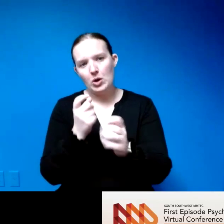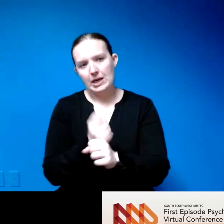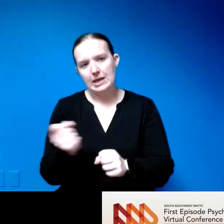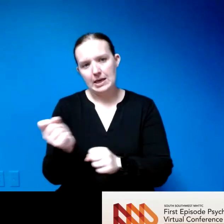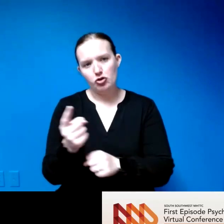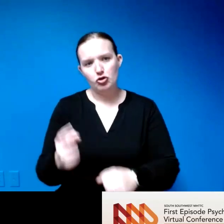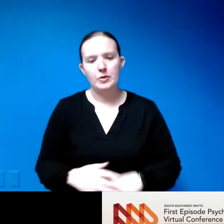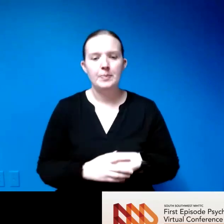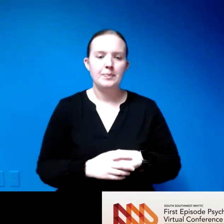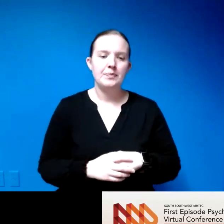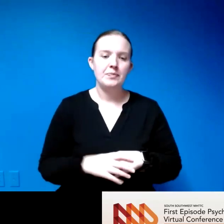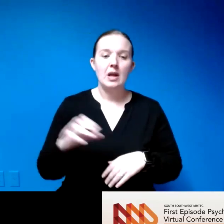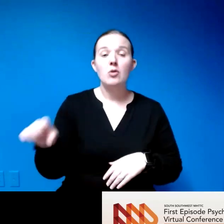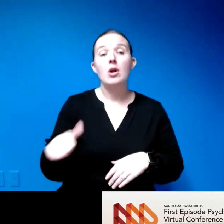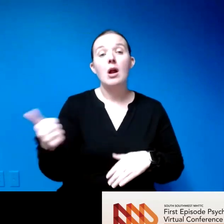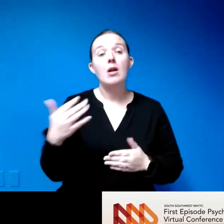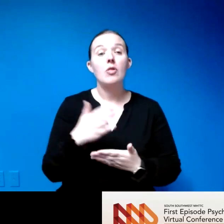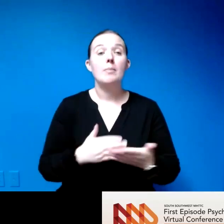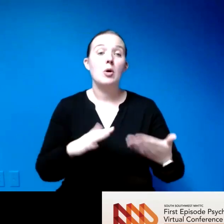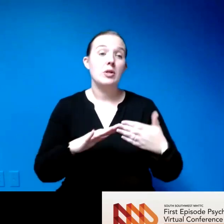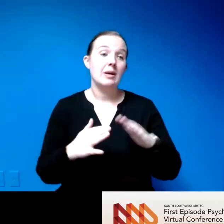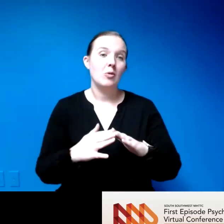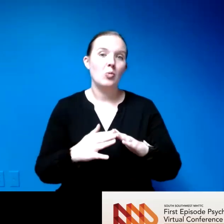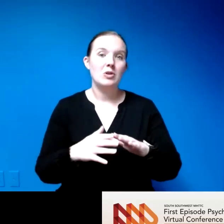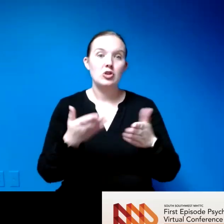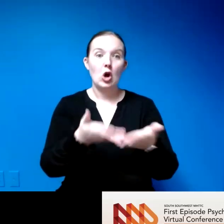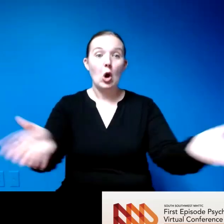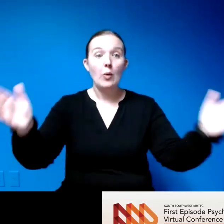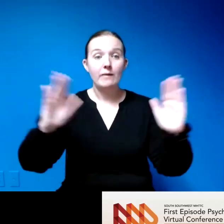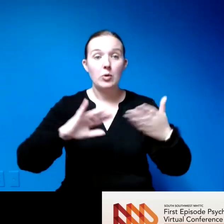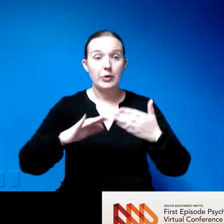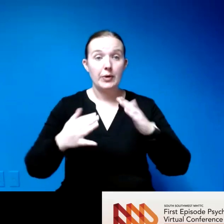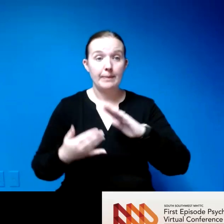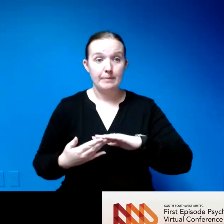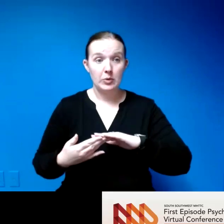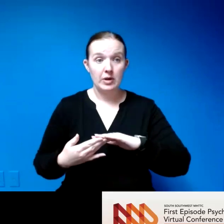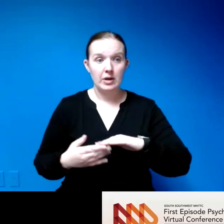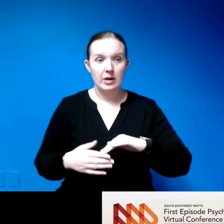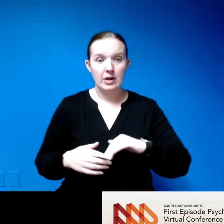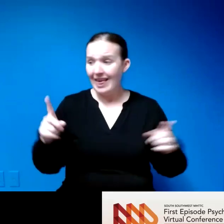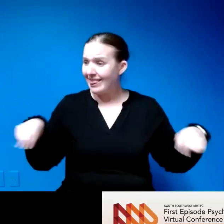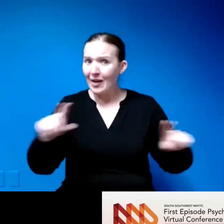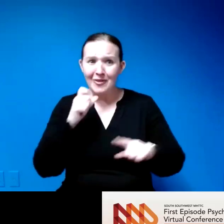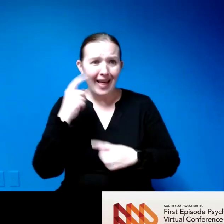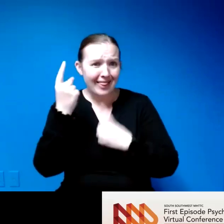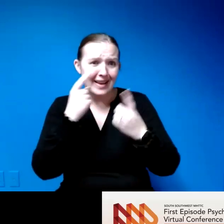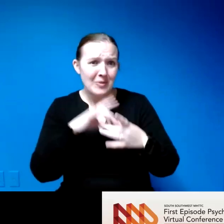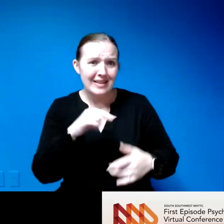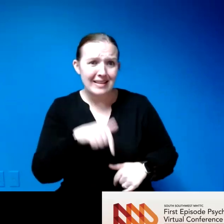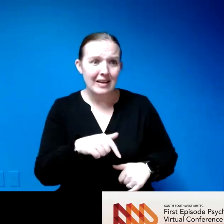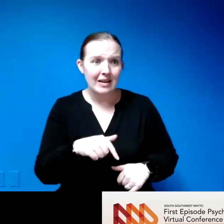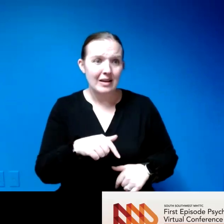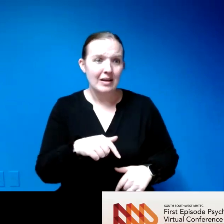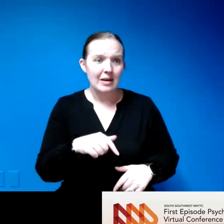Now, there's another part of community, which is the larger community, and is the community who's not thinking about this because they are not directly touched by